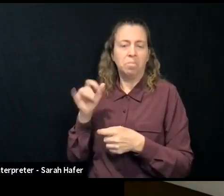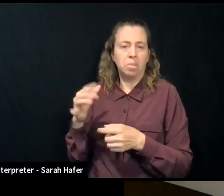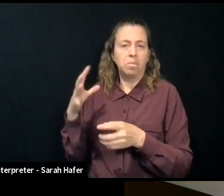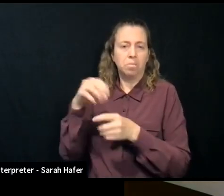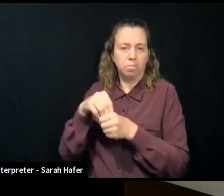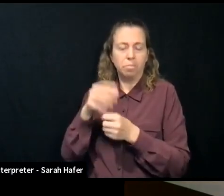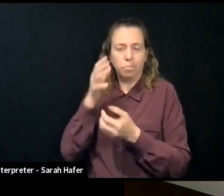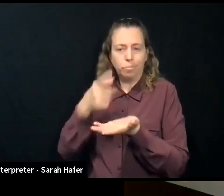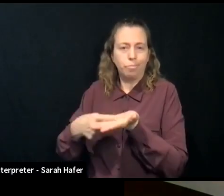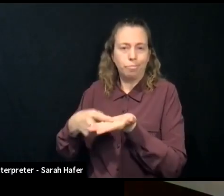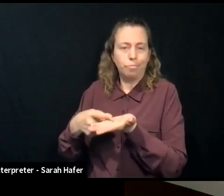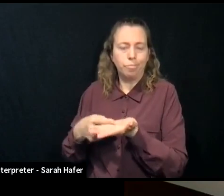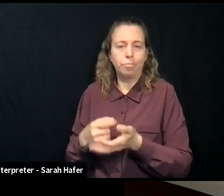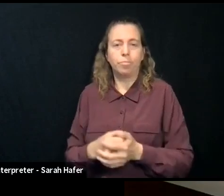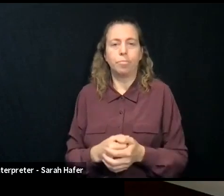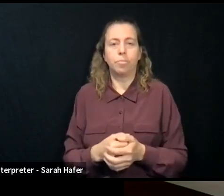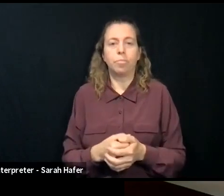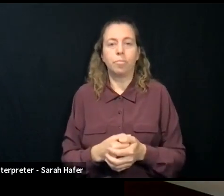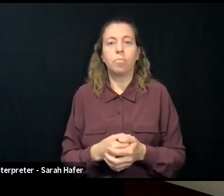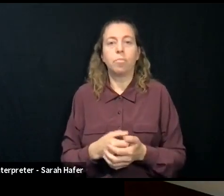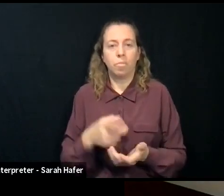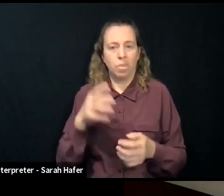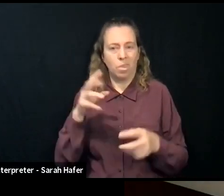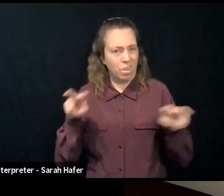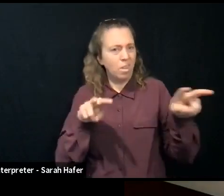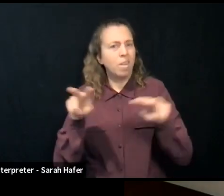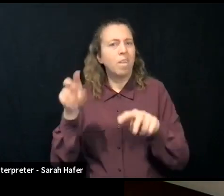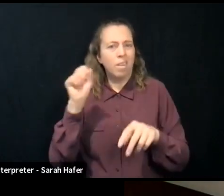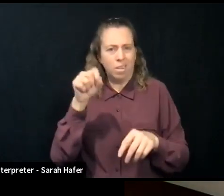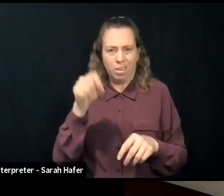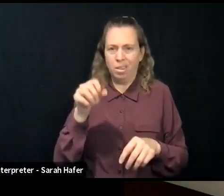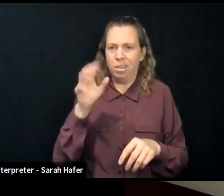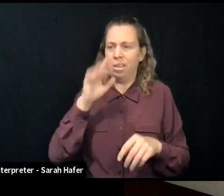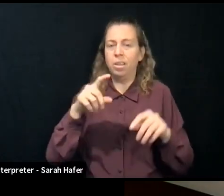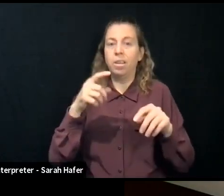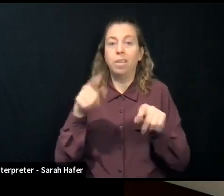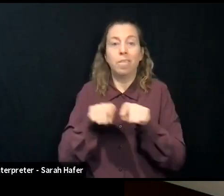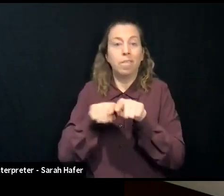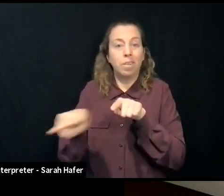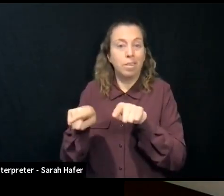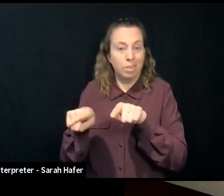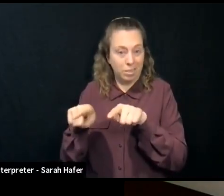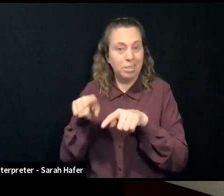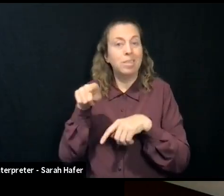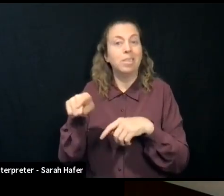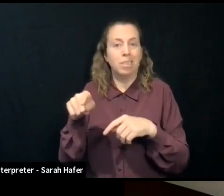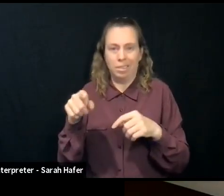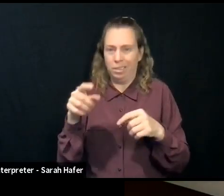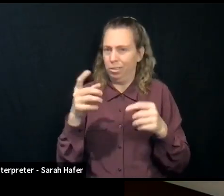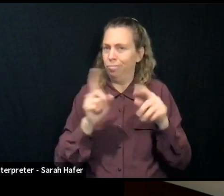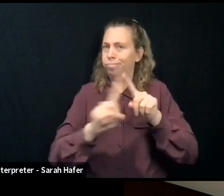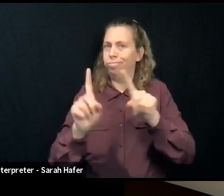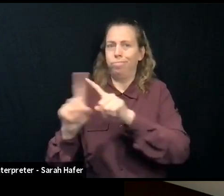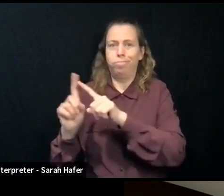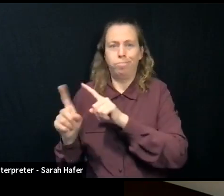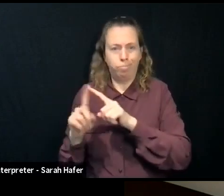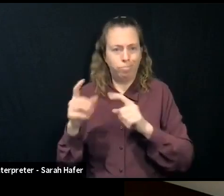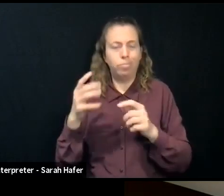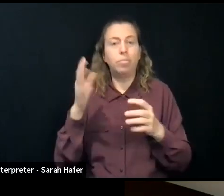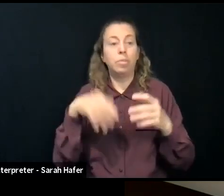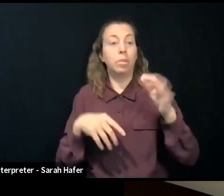And as you may have heard, at the beginning of every flu season, we review, and if necessary, modify